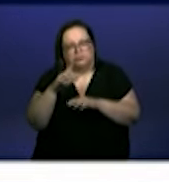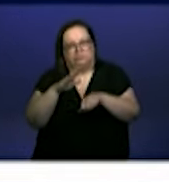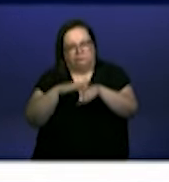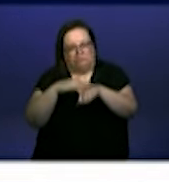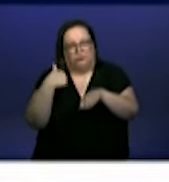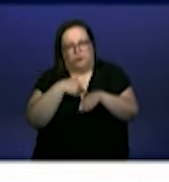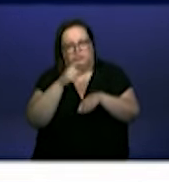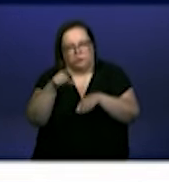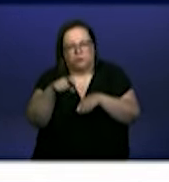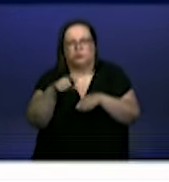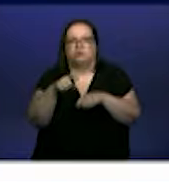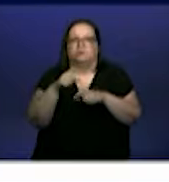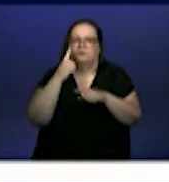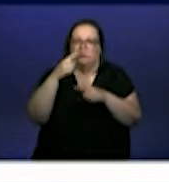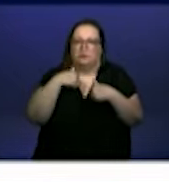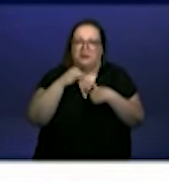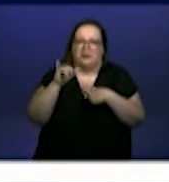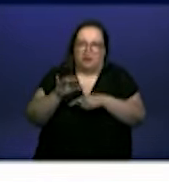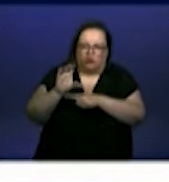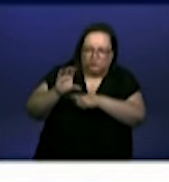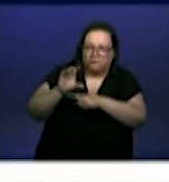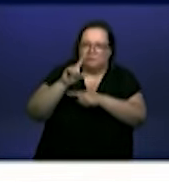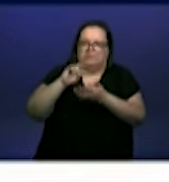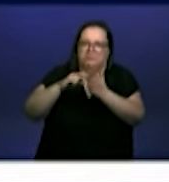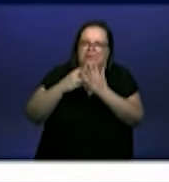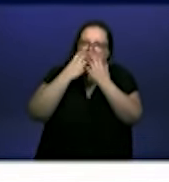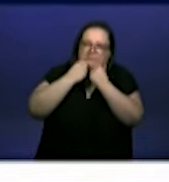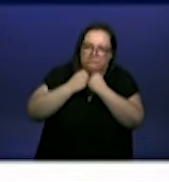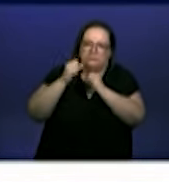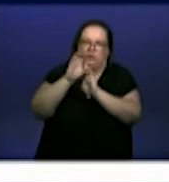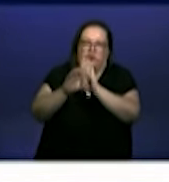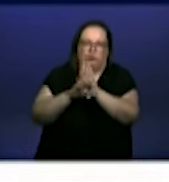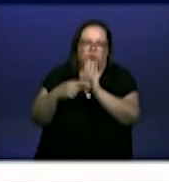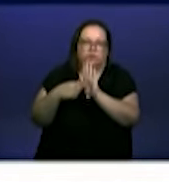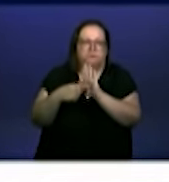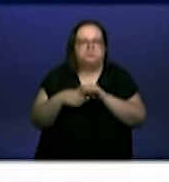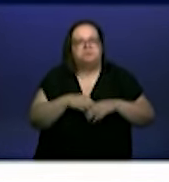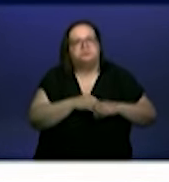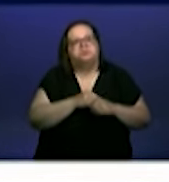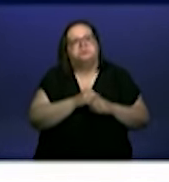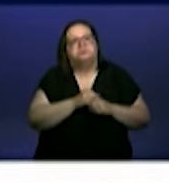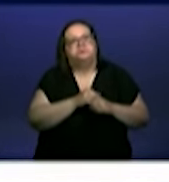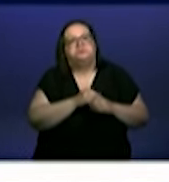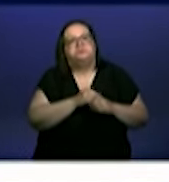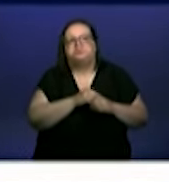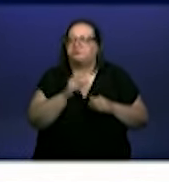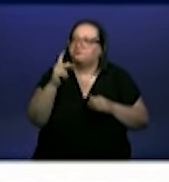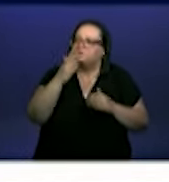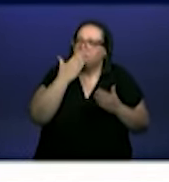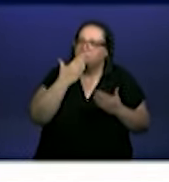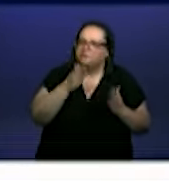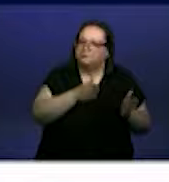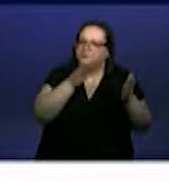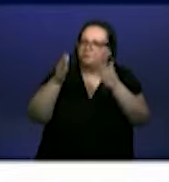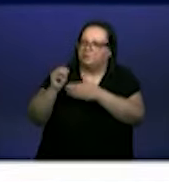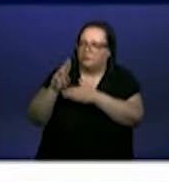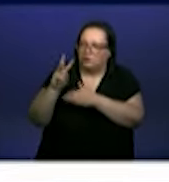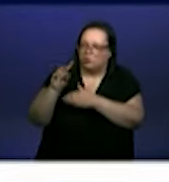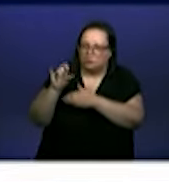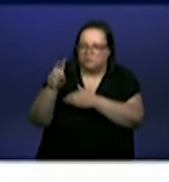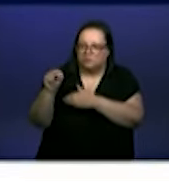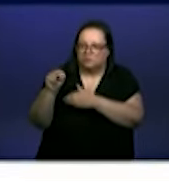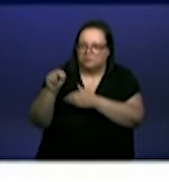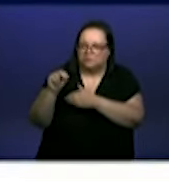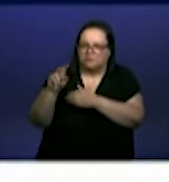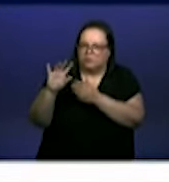the Constitution. Thank you. Mr. Wilson, we'll turn to you. What does conservative mean to you, and how do you fit the mold? Thank you for the question.